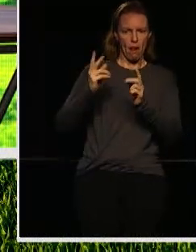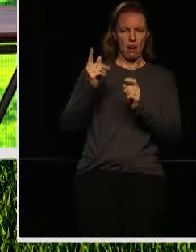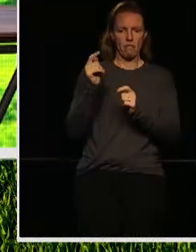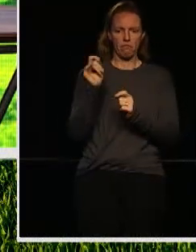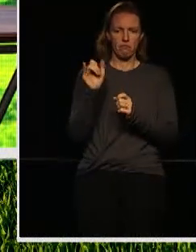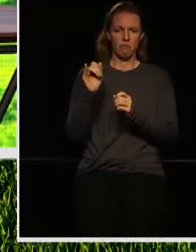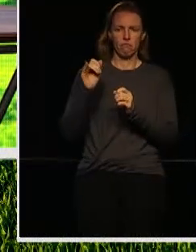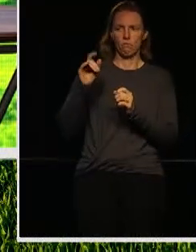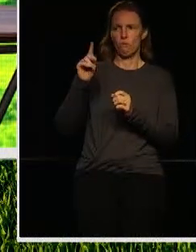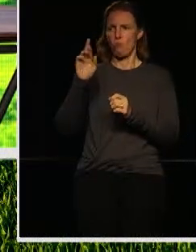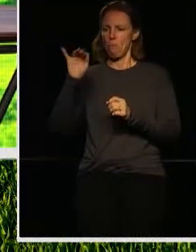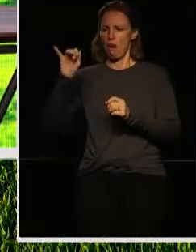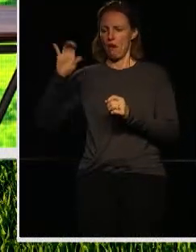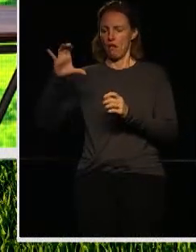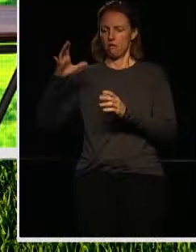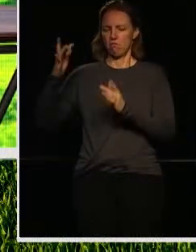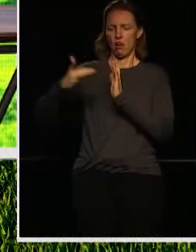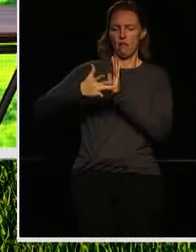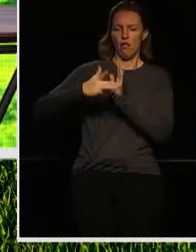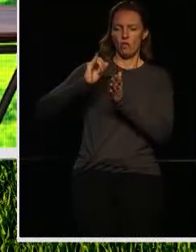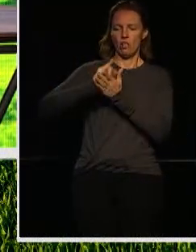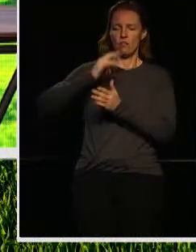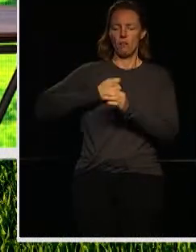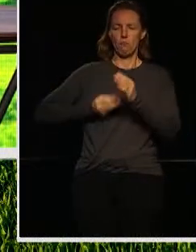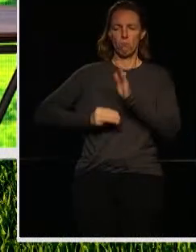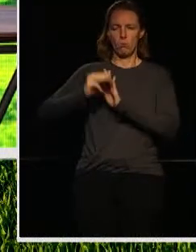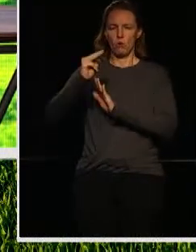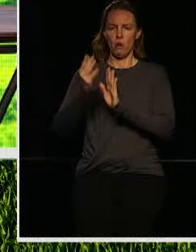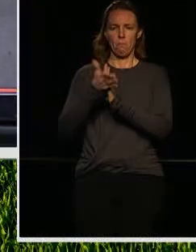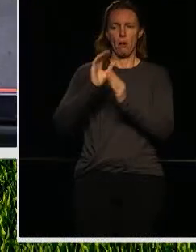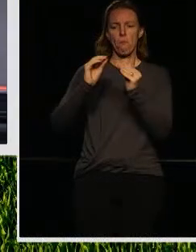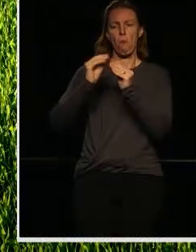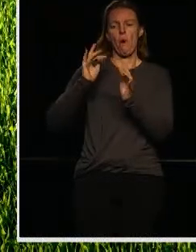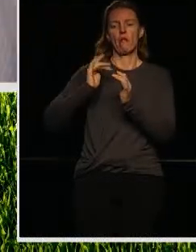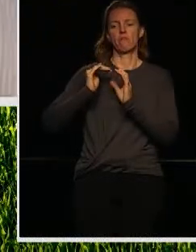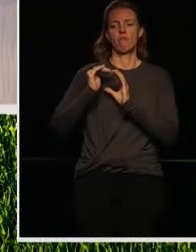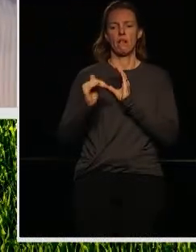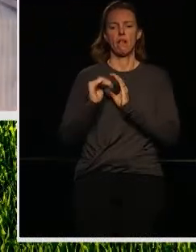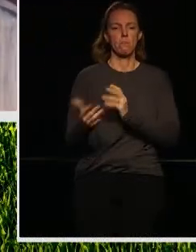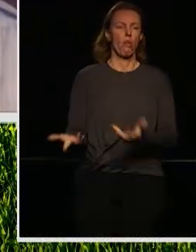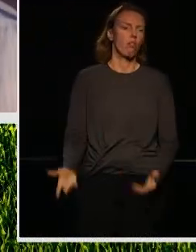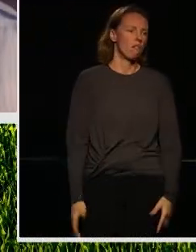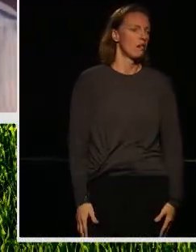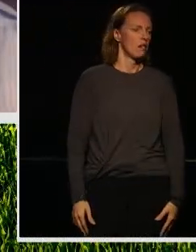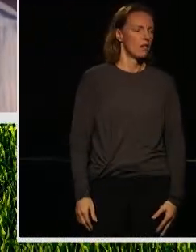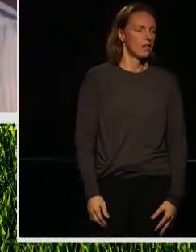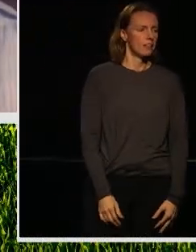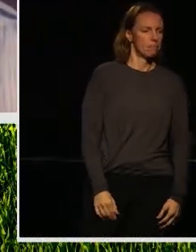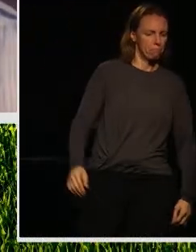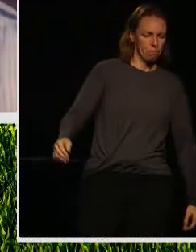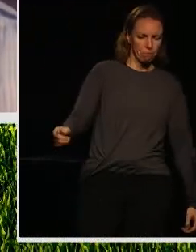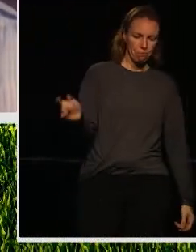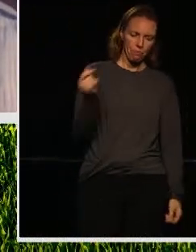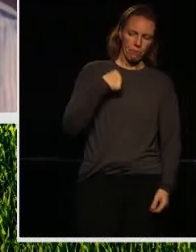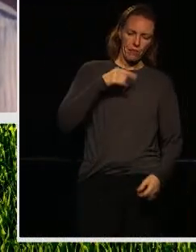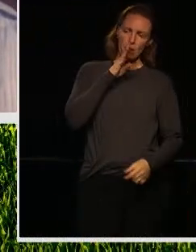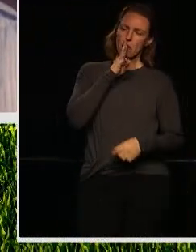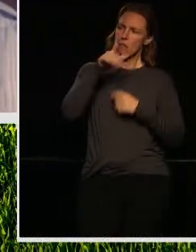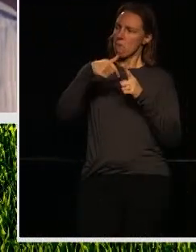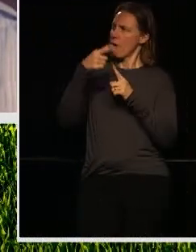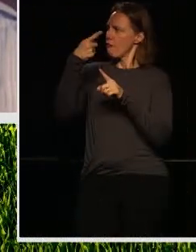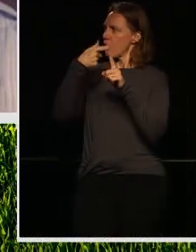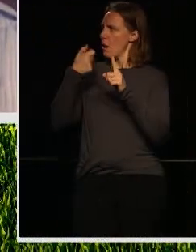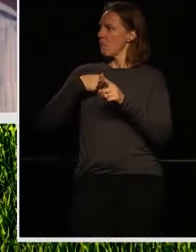other technologies as they mature and become more accessible. Jenny? Well, I'm going to talk about it from the standpoint of a